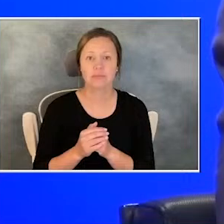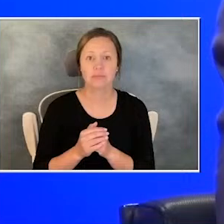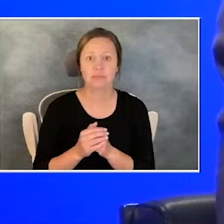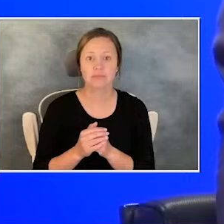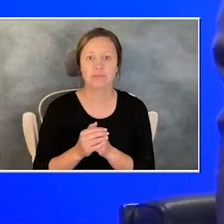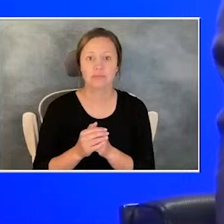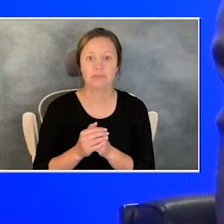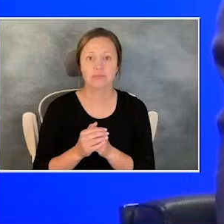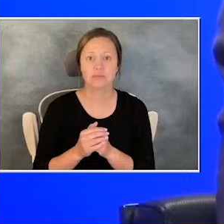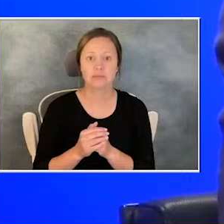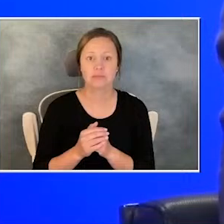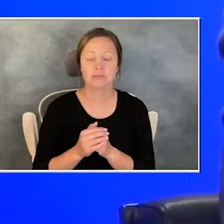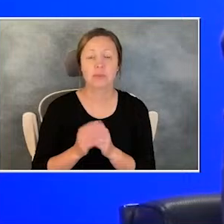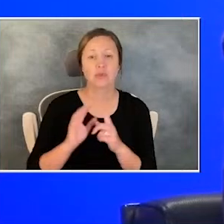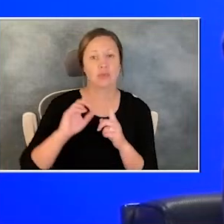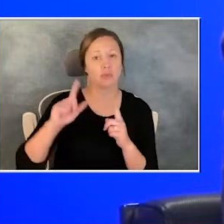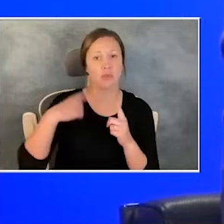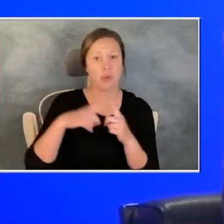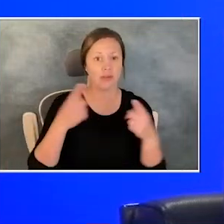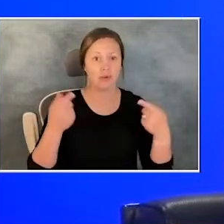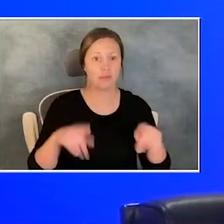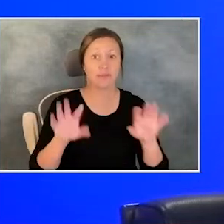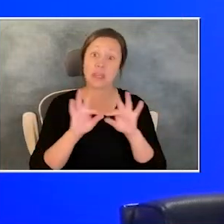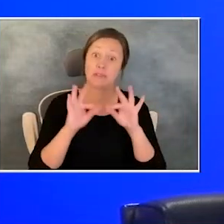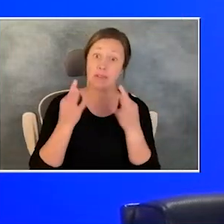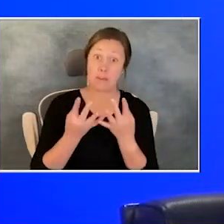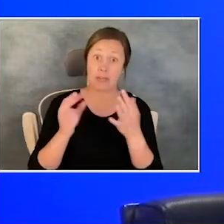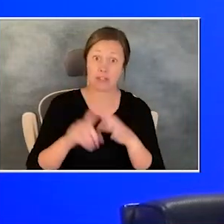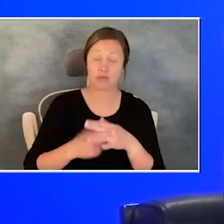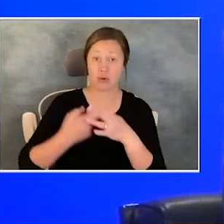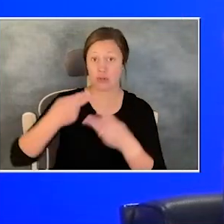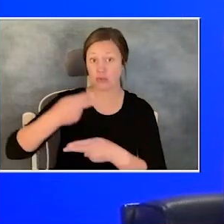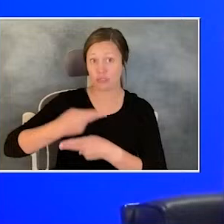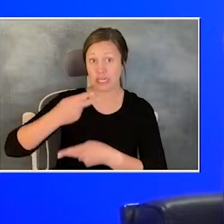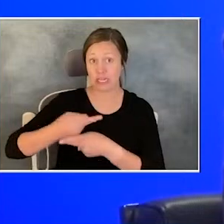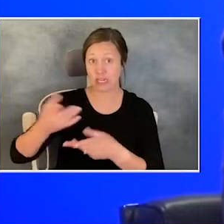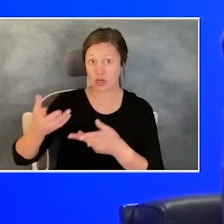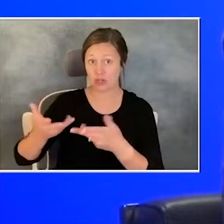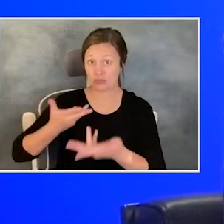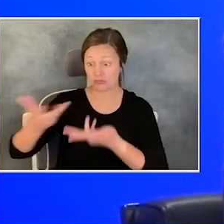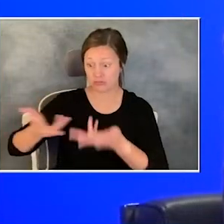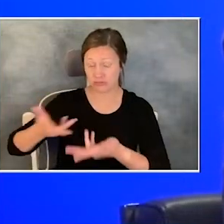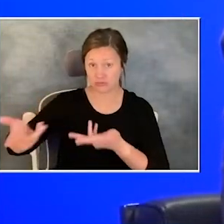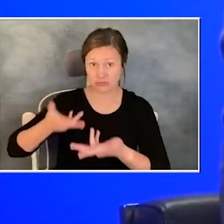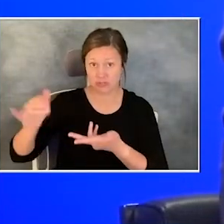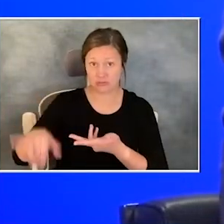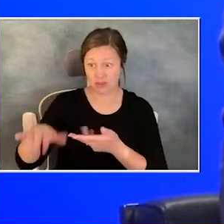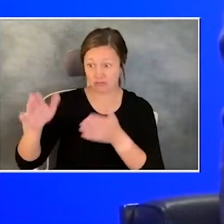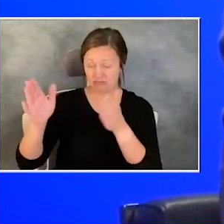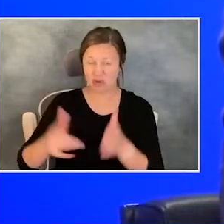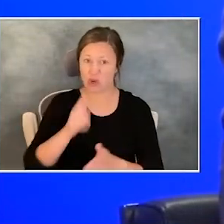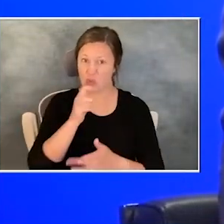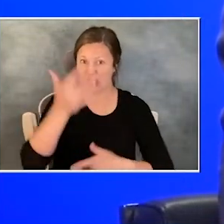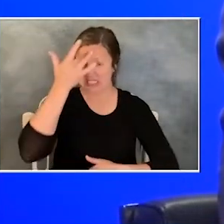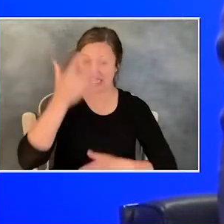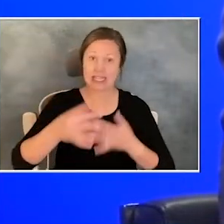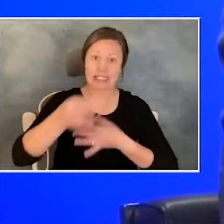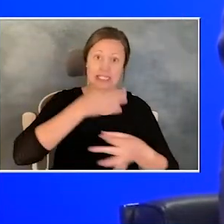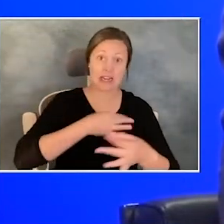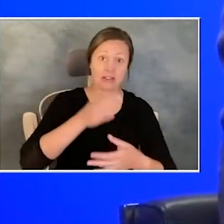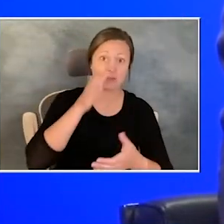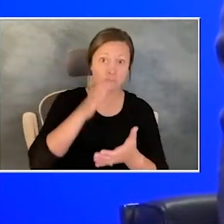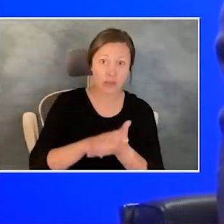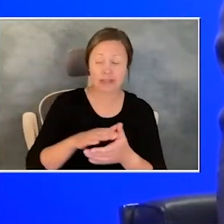point where the family becomes the caregiver instead of the wife or the daughter or the son, then we need to do something